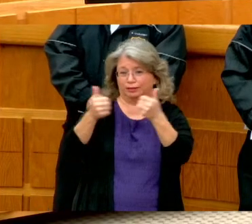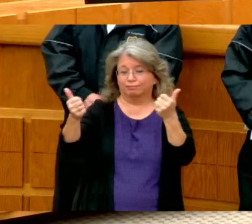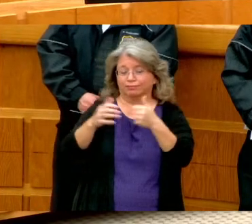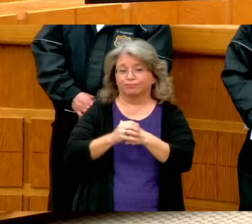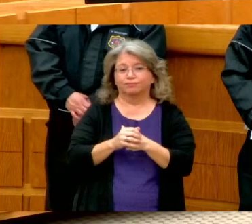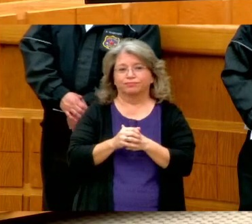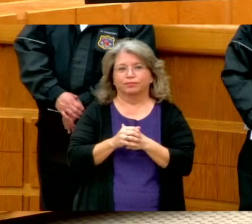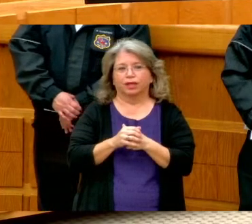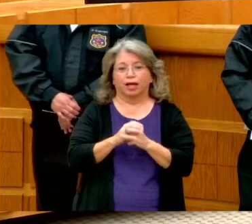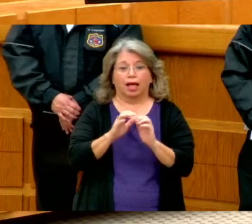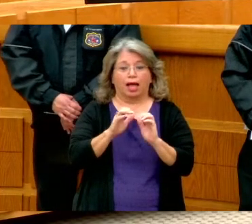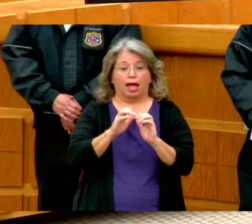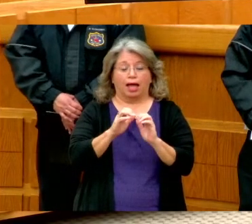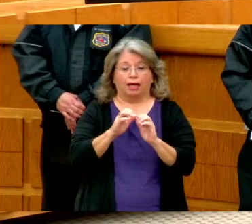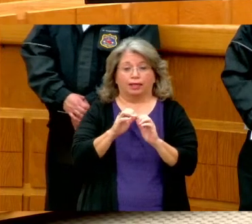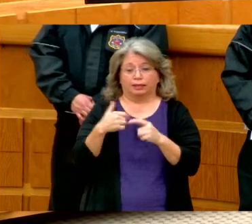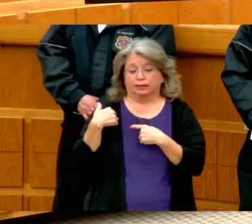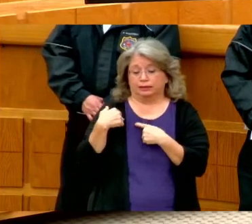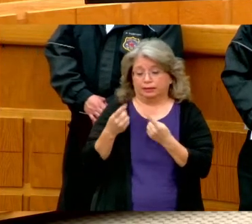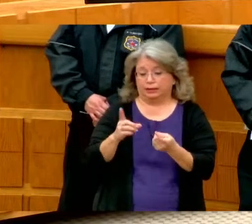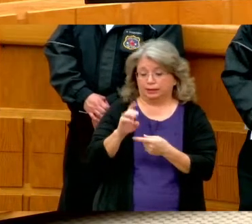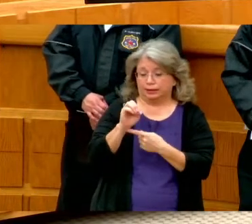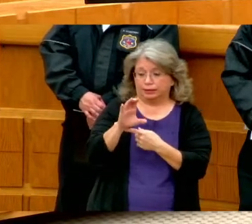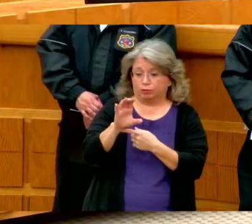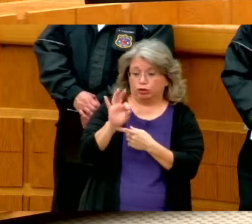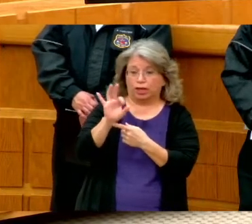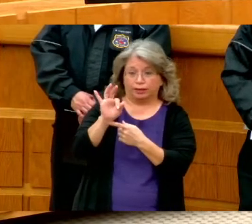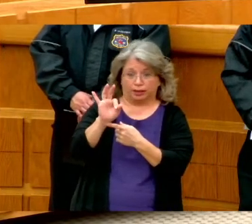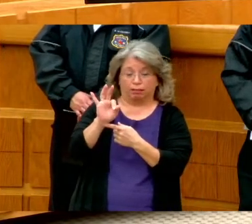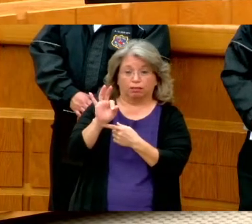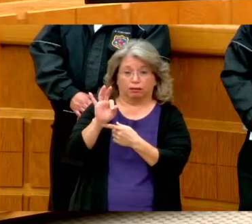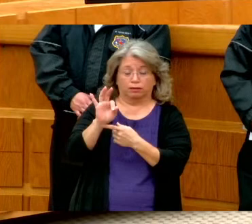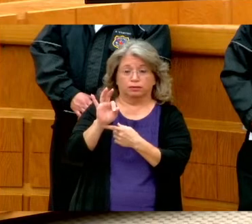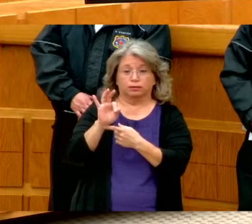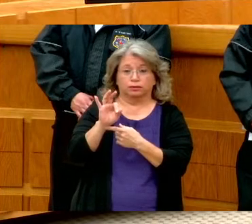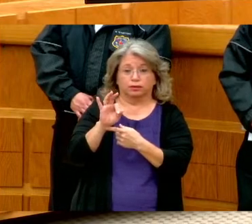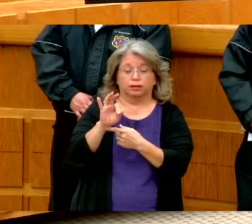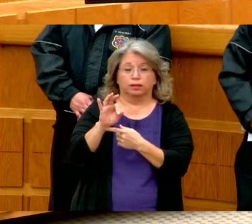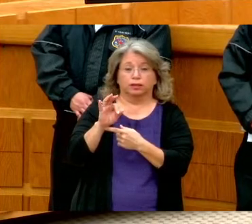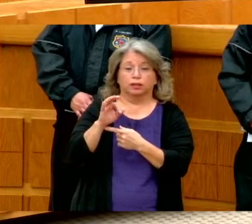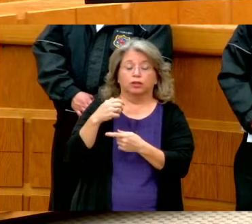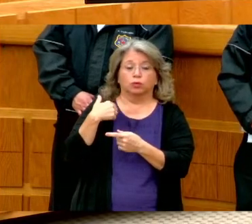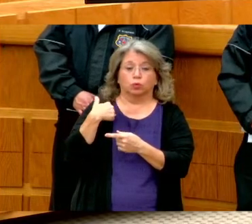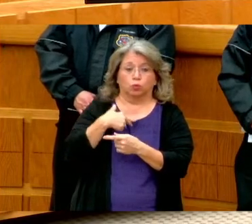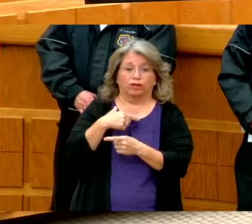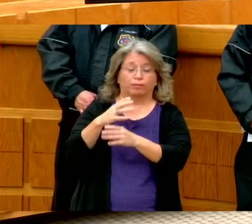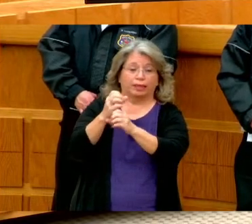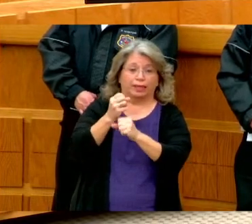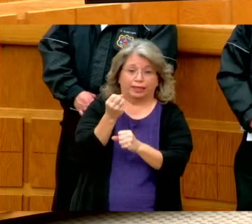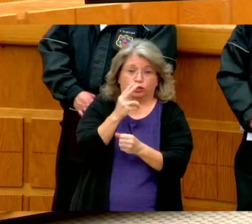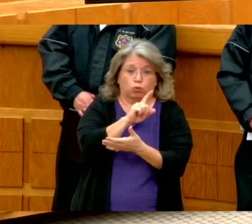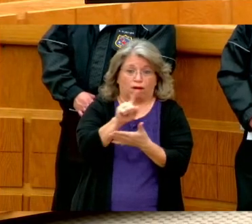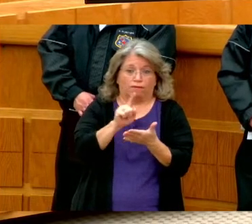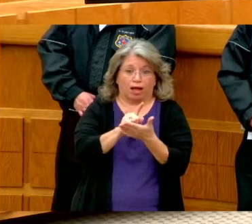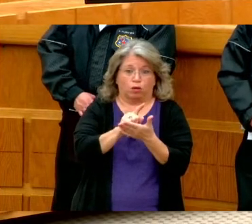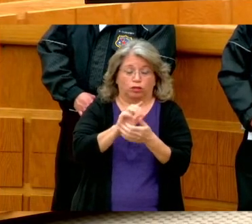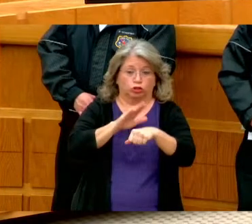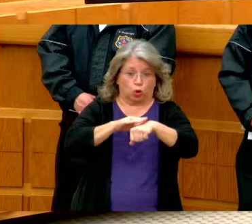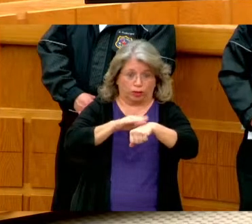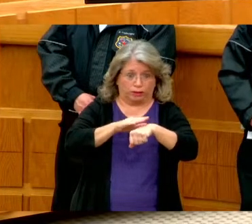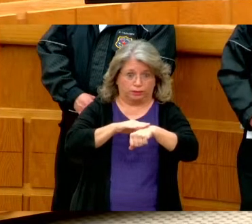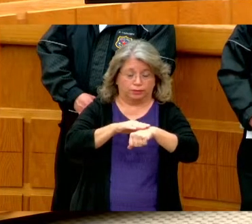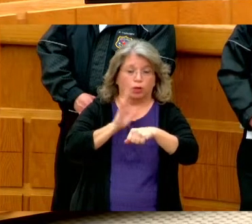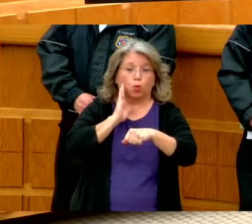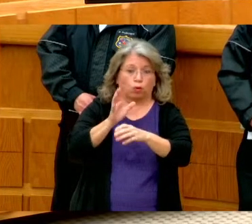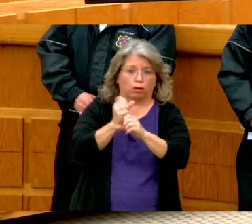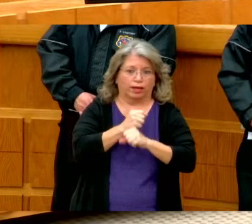had been working since December 19th, okay, was off this 12-hour notice. And here's the strange thing. We're still going to be